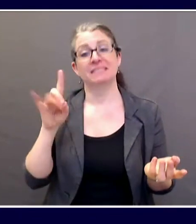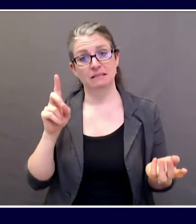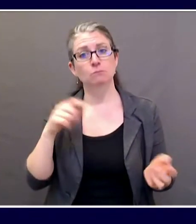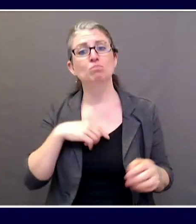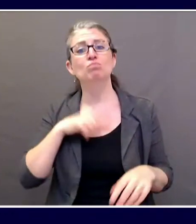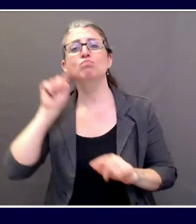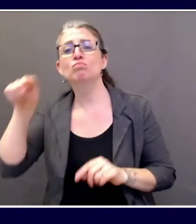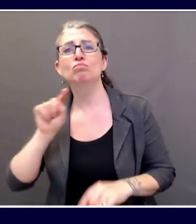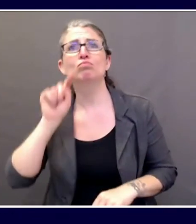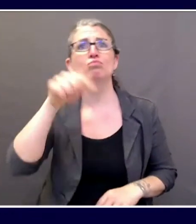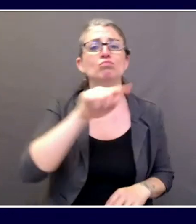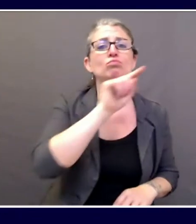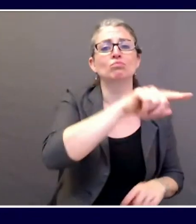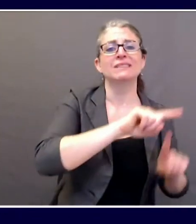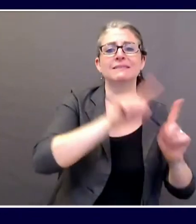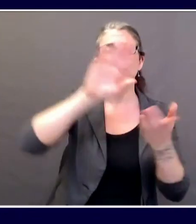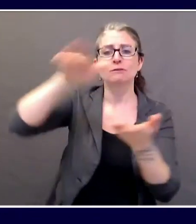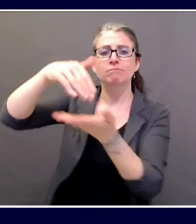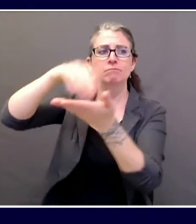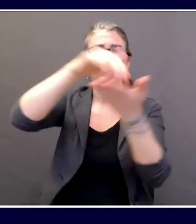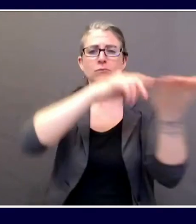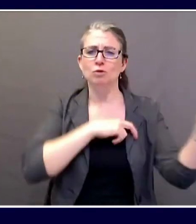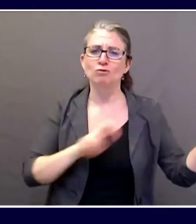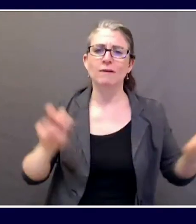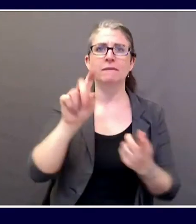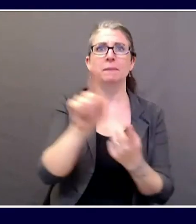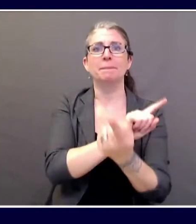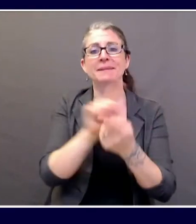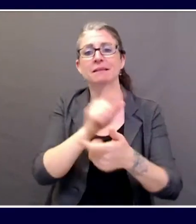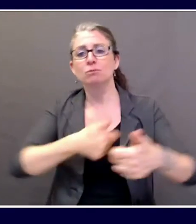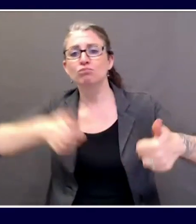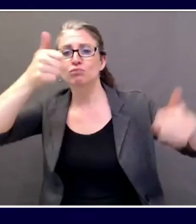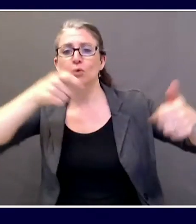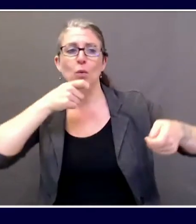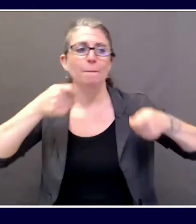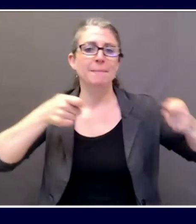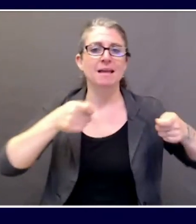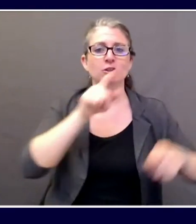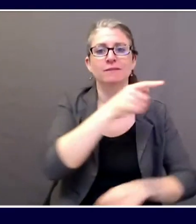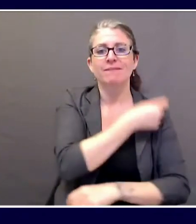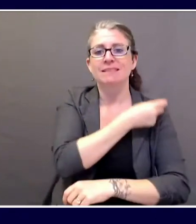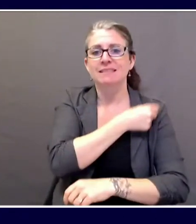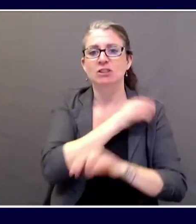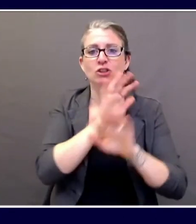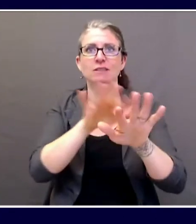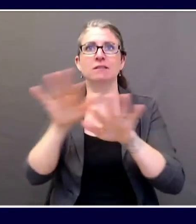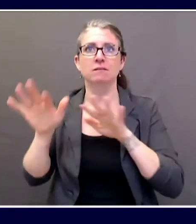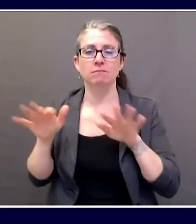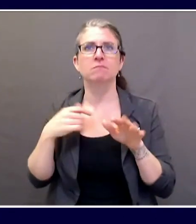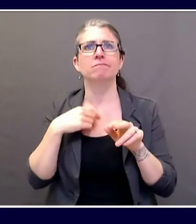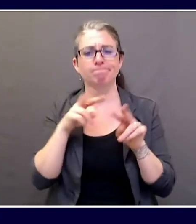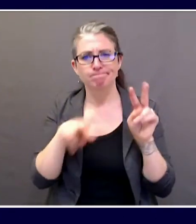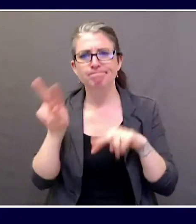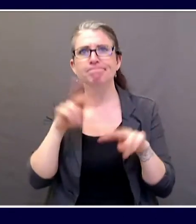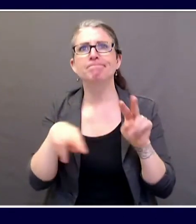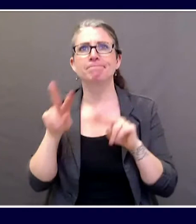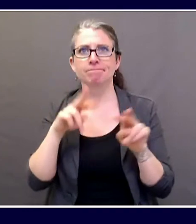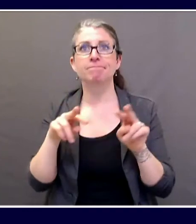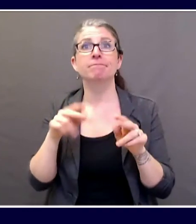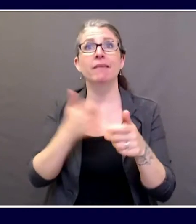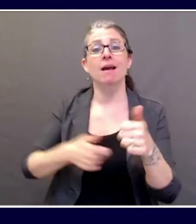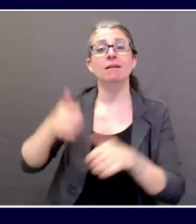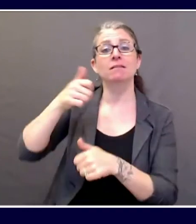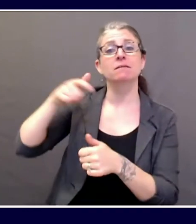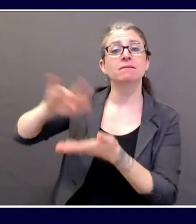week matter. I had the chance not long ago, well, a little while ago, to talk with the head of pharmacy at Northern Light, because I asked the